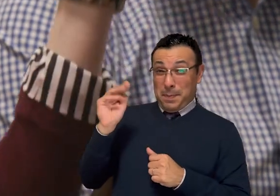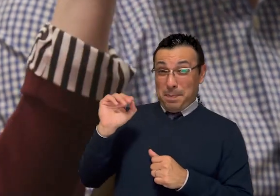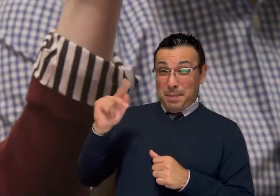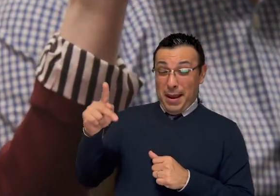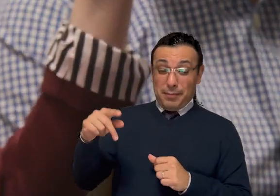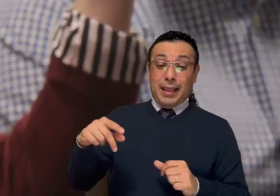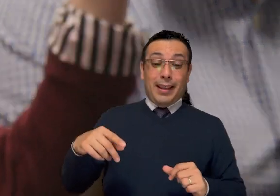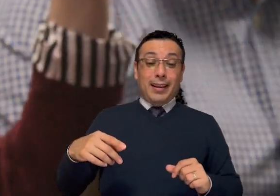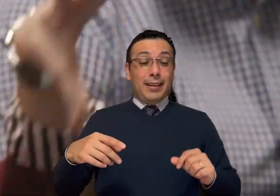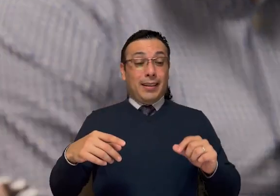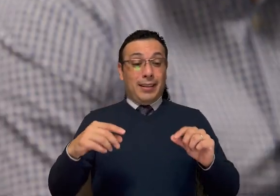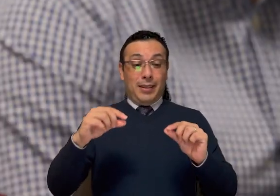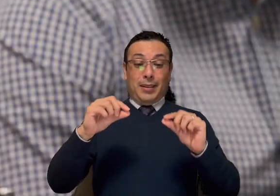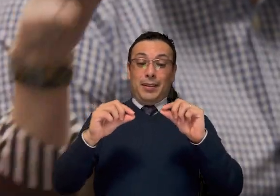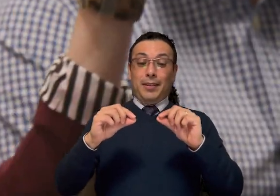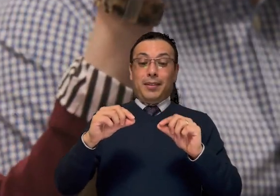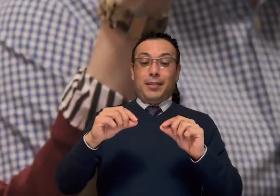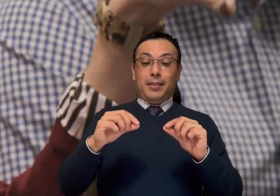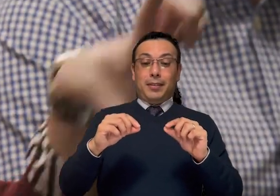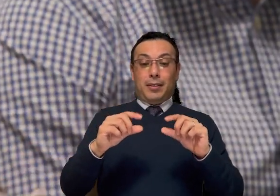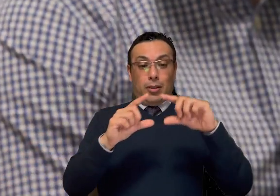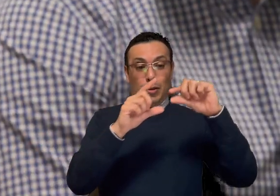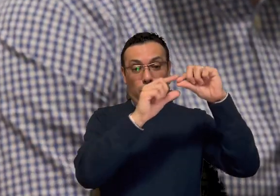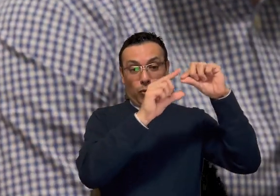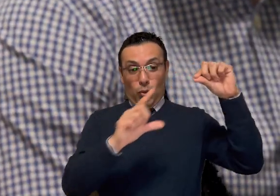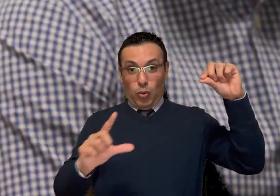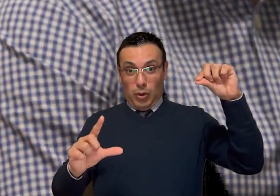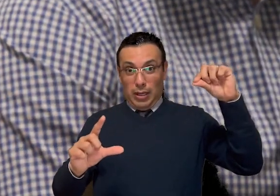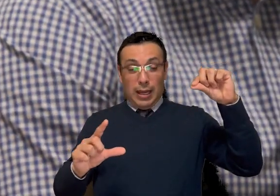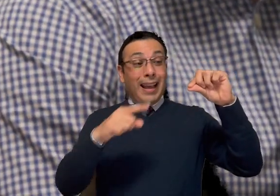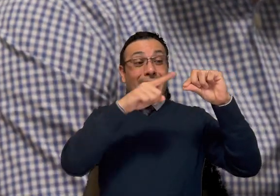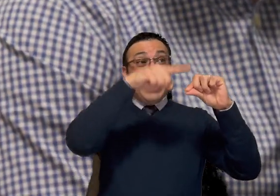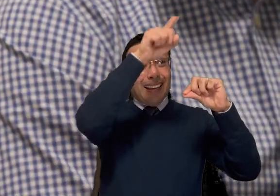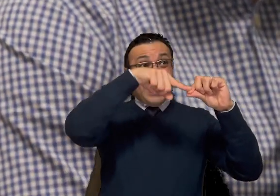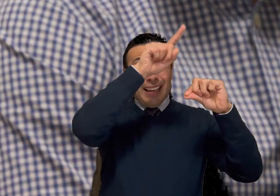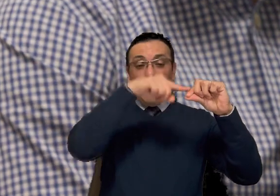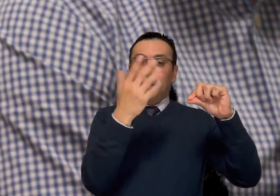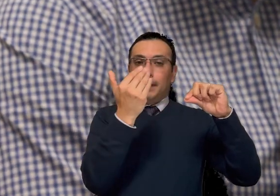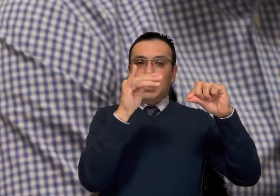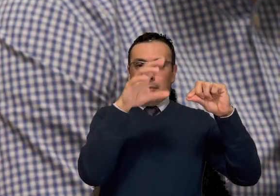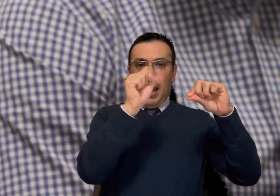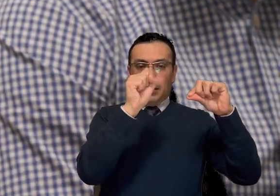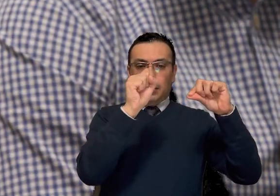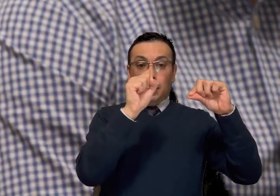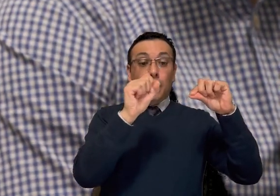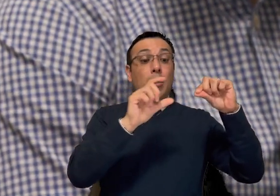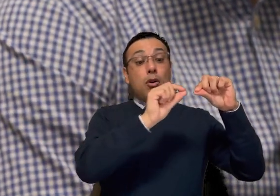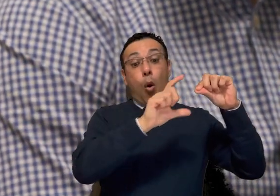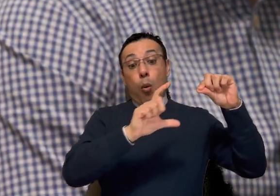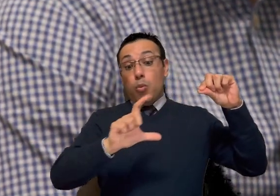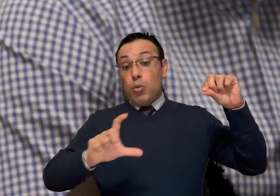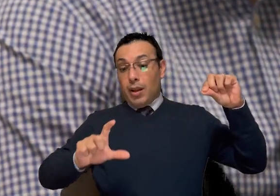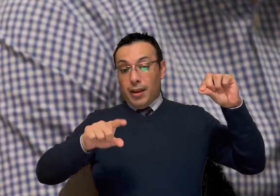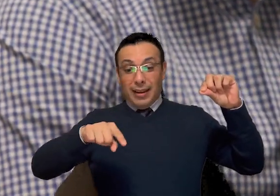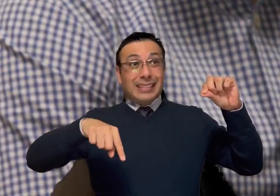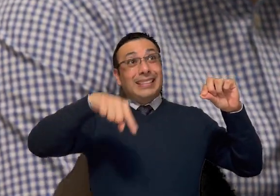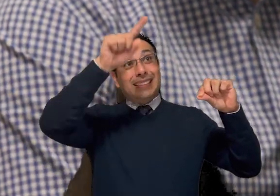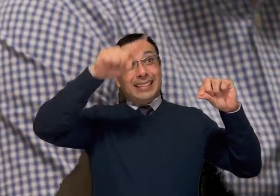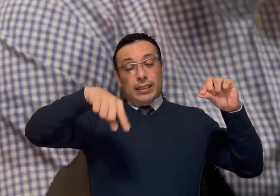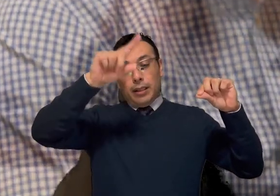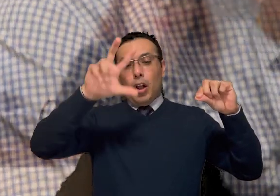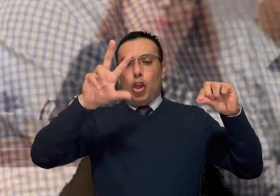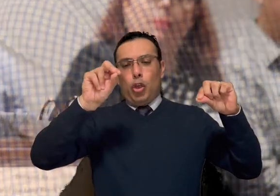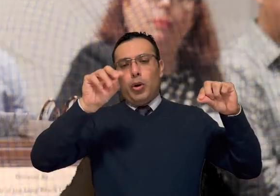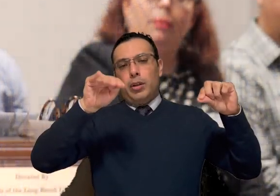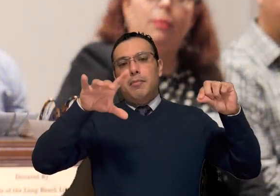Beach. And as it widens, it goes to 30 miles off the coast. What is the height of the base? I